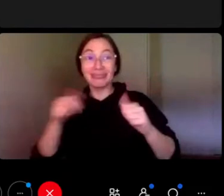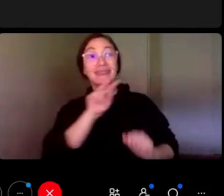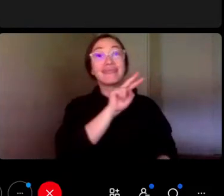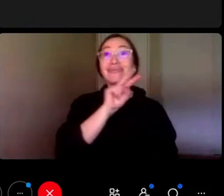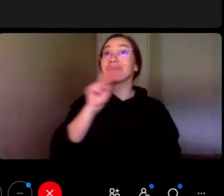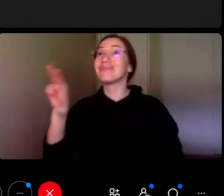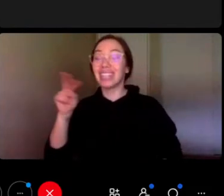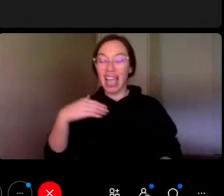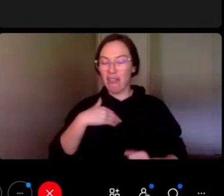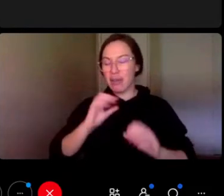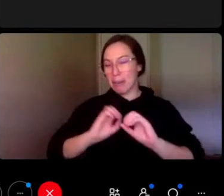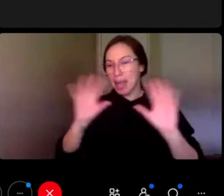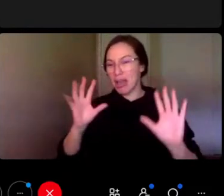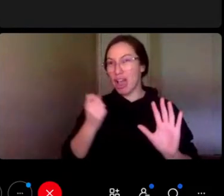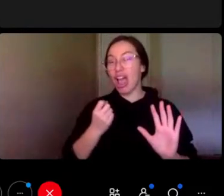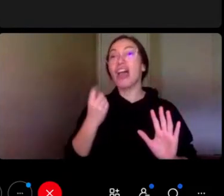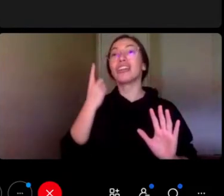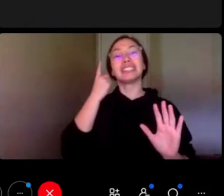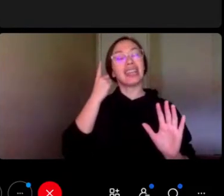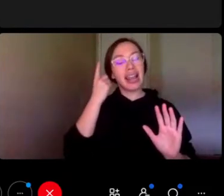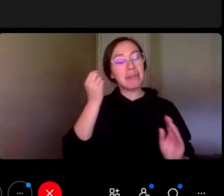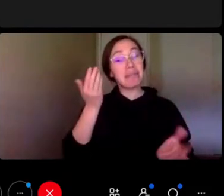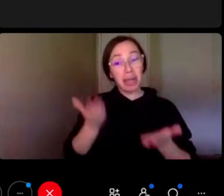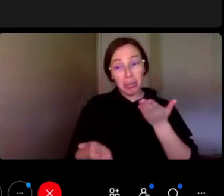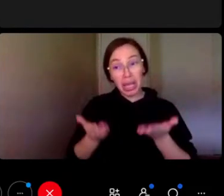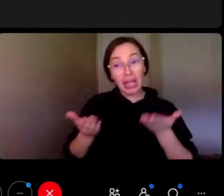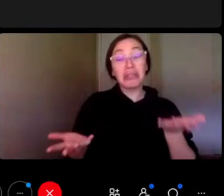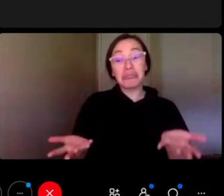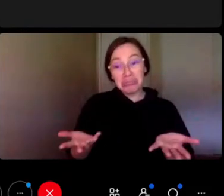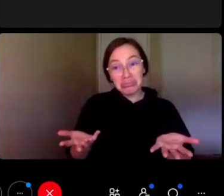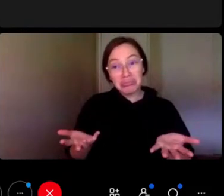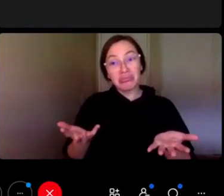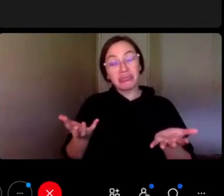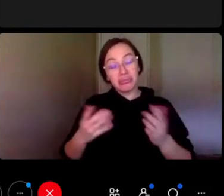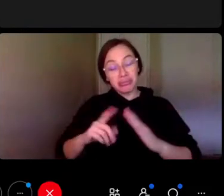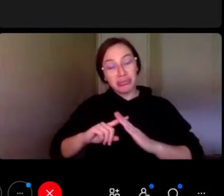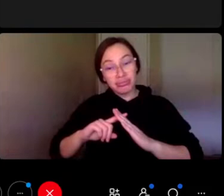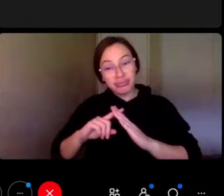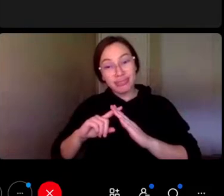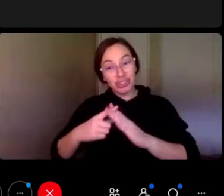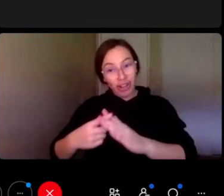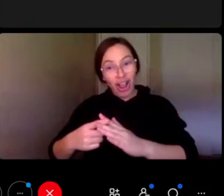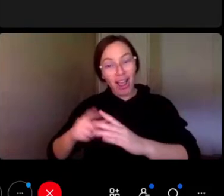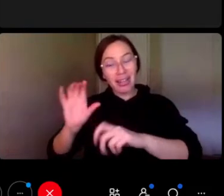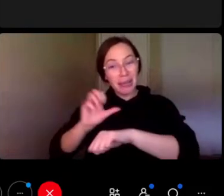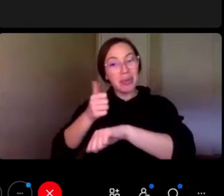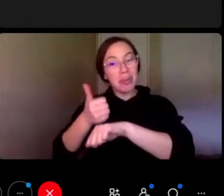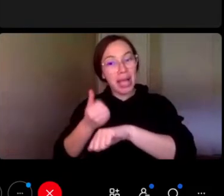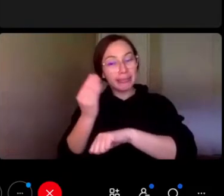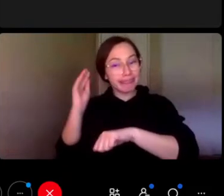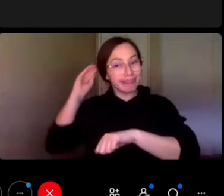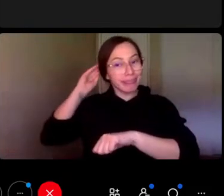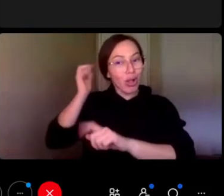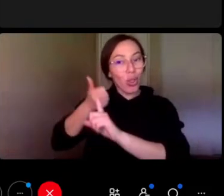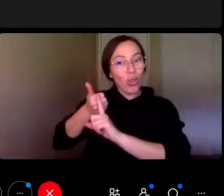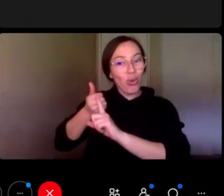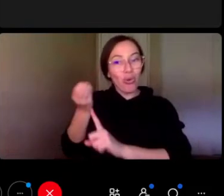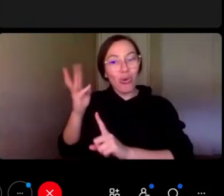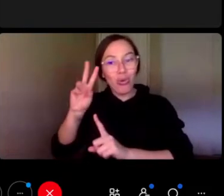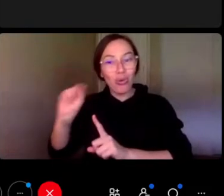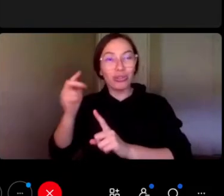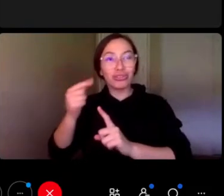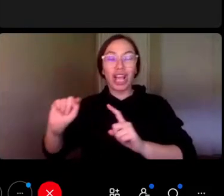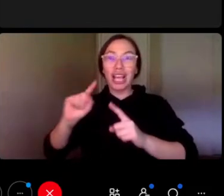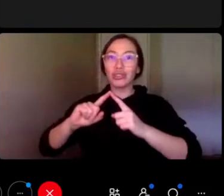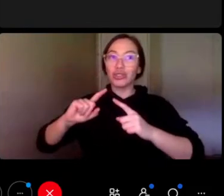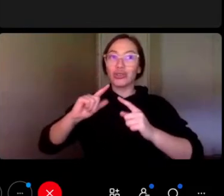better understanding and maybe, you know, start implementing some of these on their own or trying to make